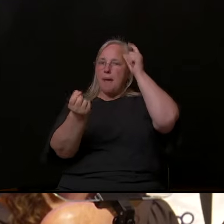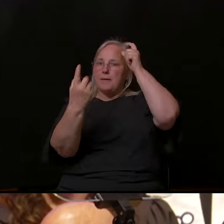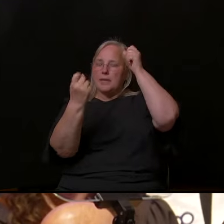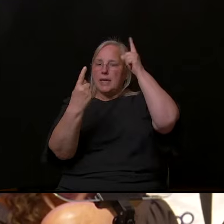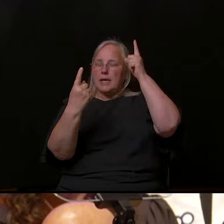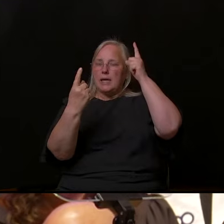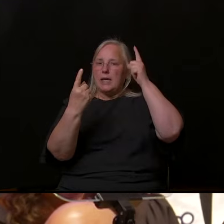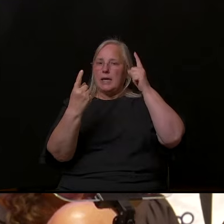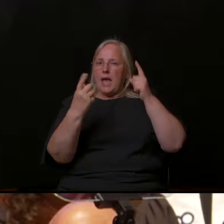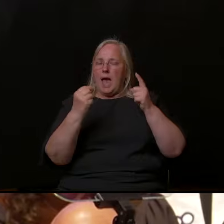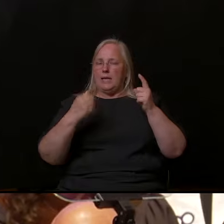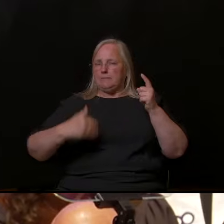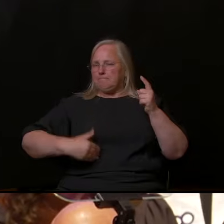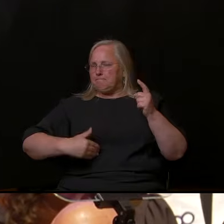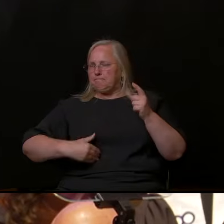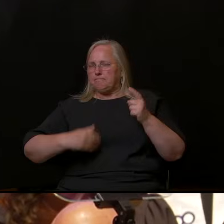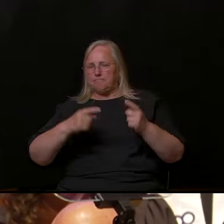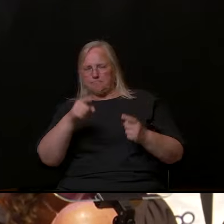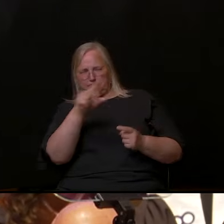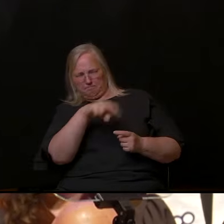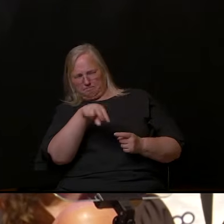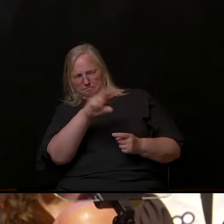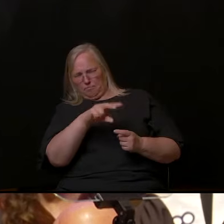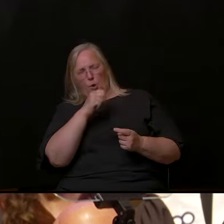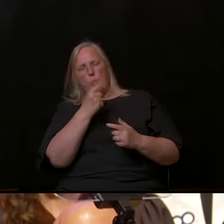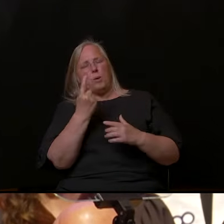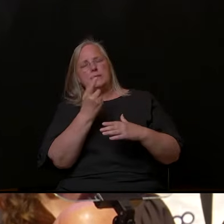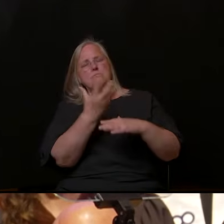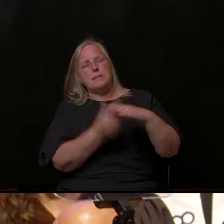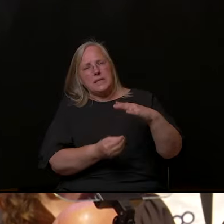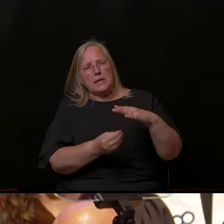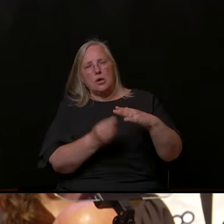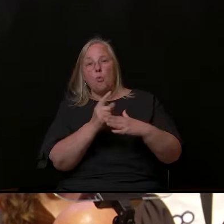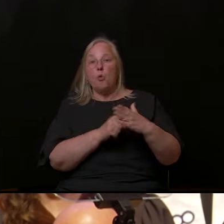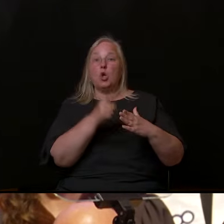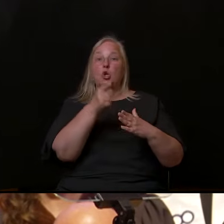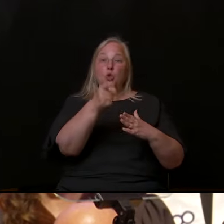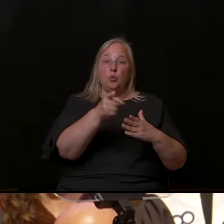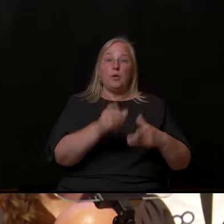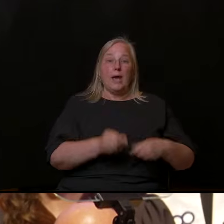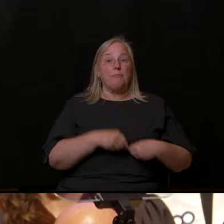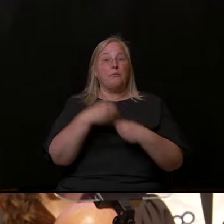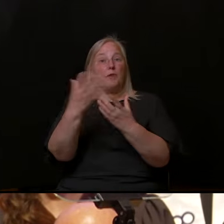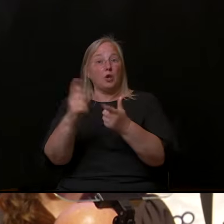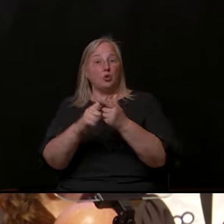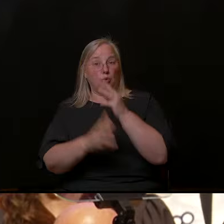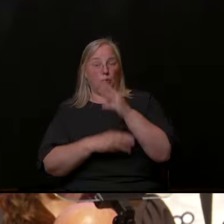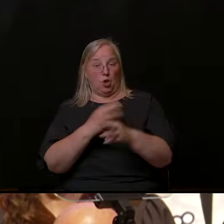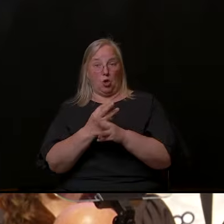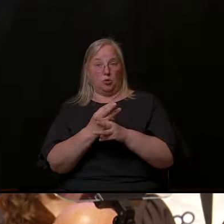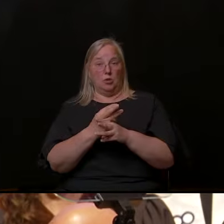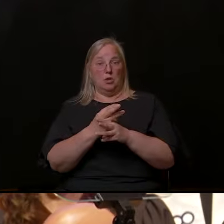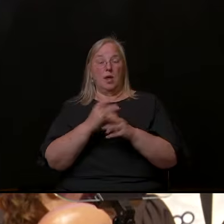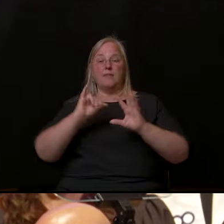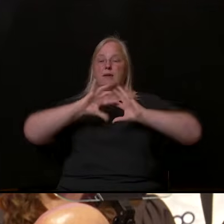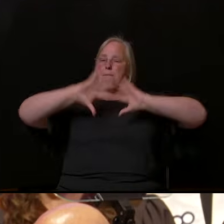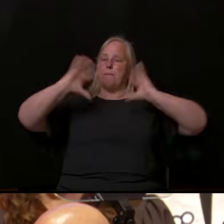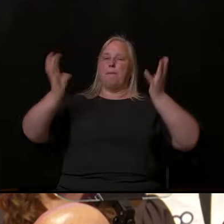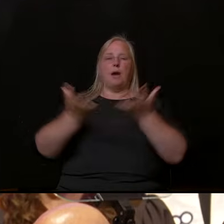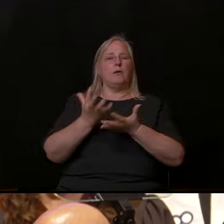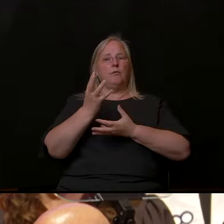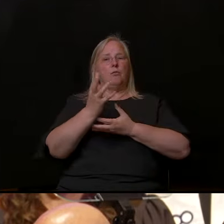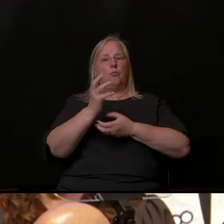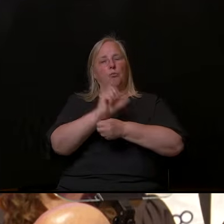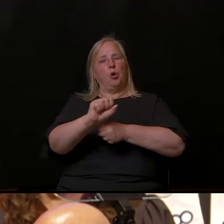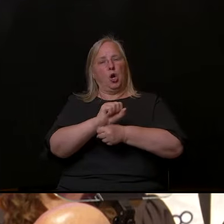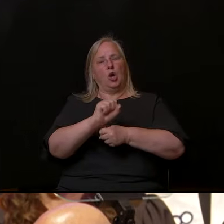is missing and what you alone can put into the world. A body of work built with